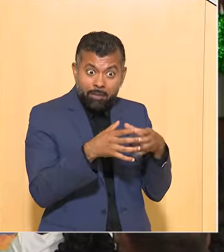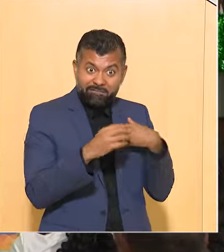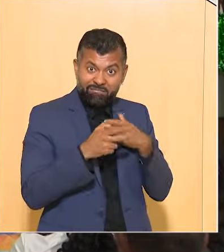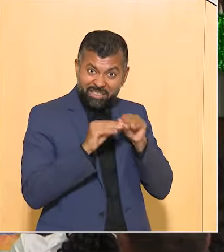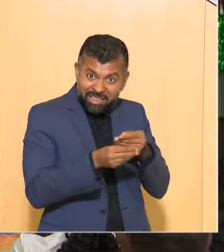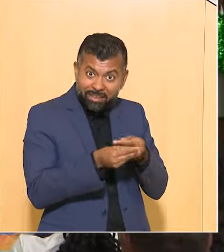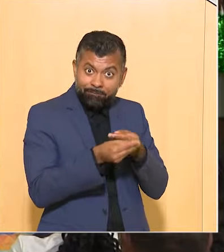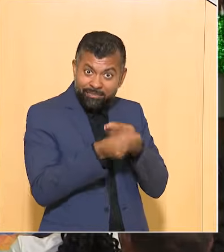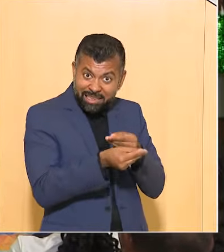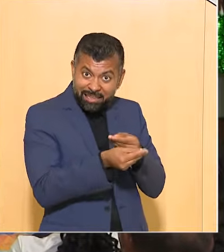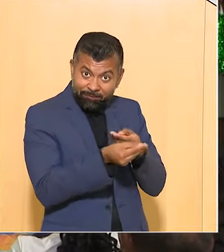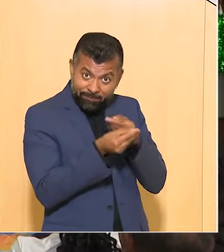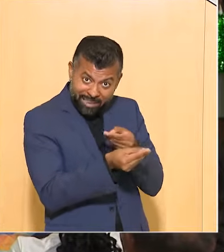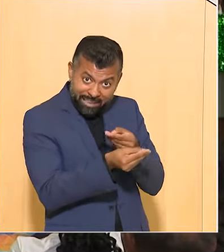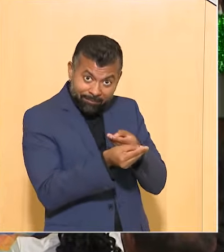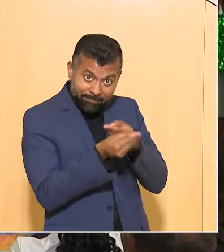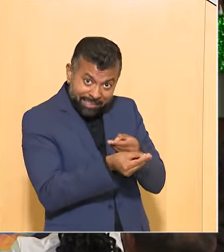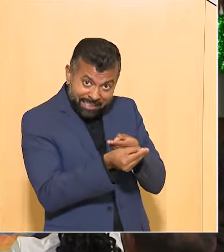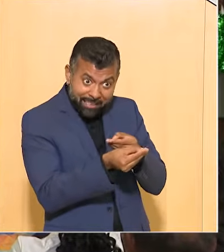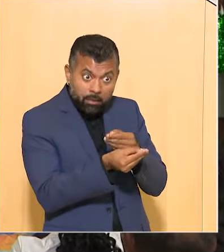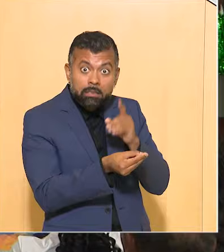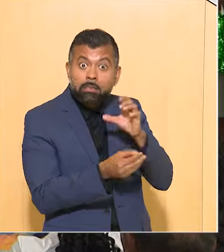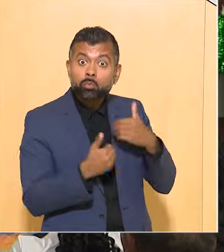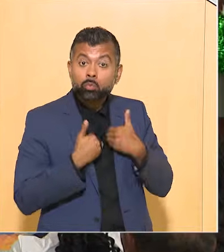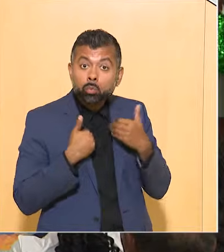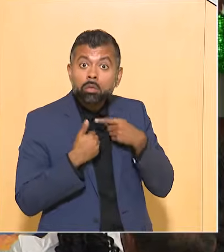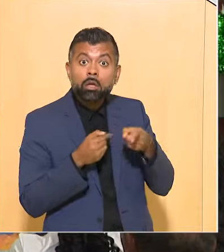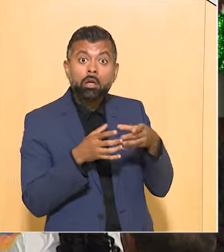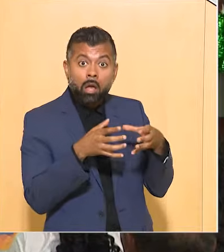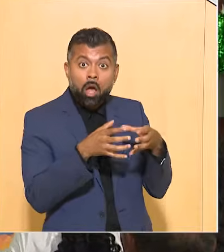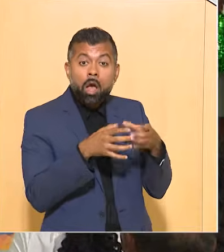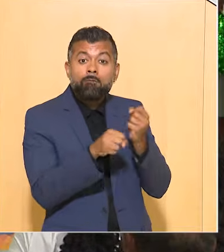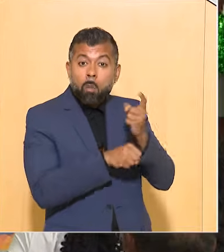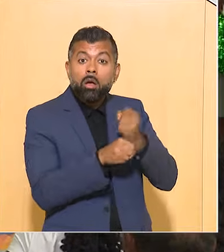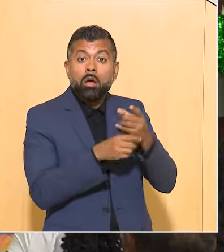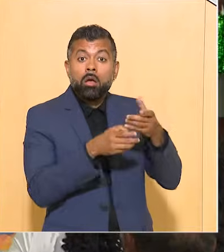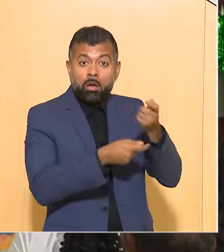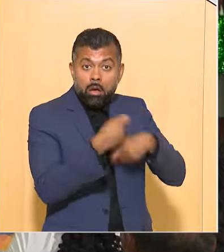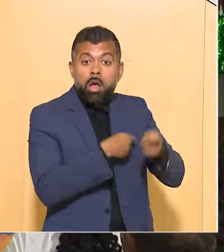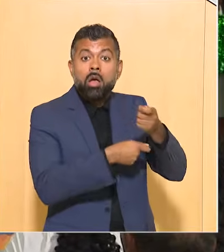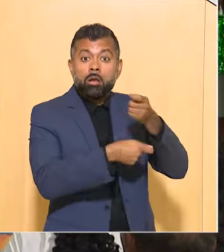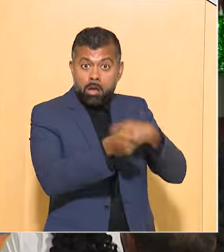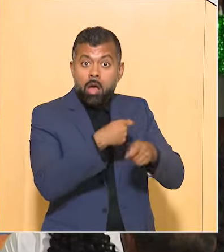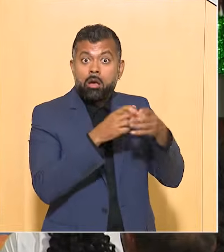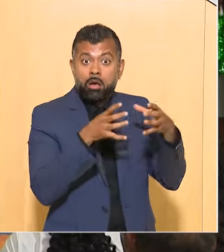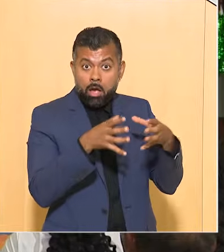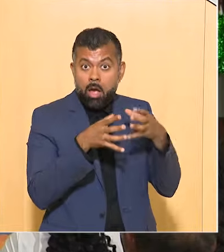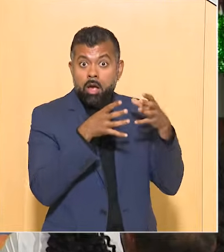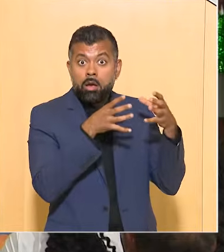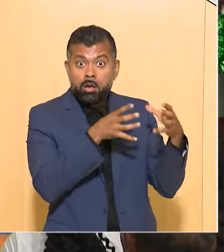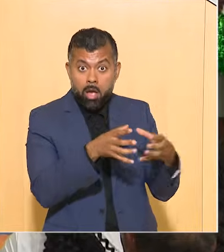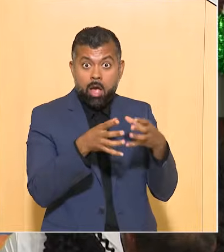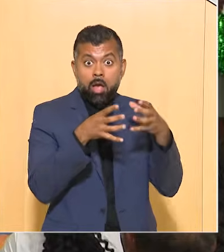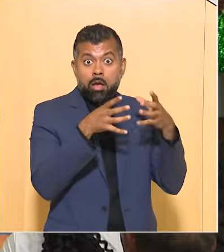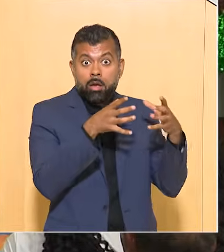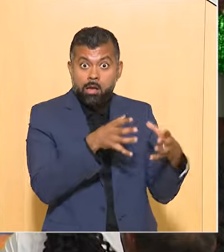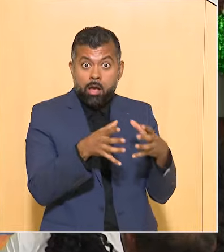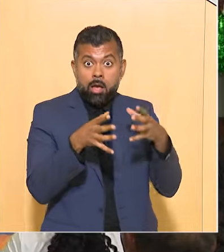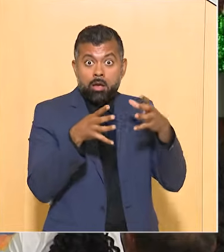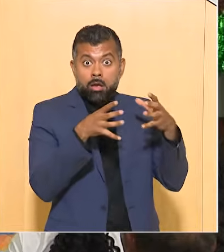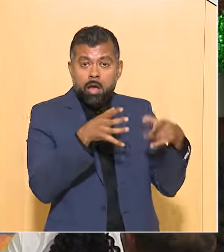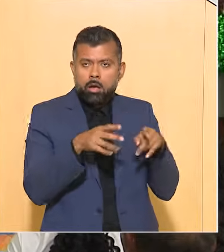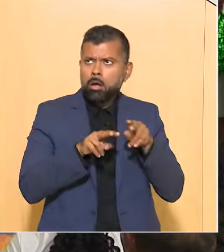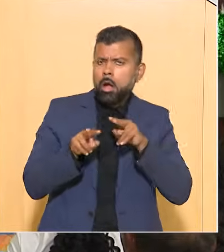have life-changing experiences when they're the most impressionable. And when I say impressionable, I mean they're